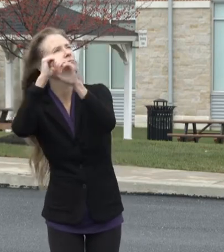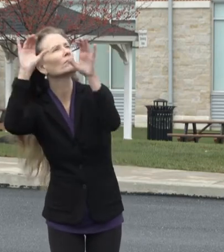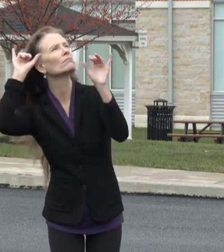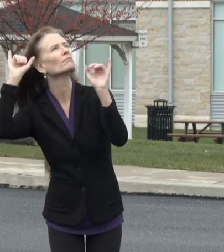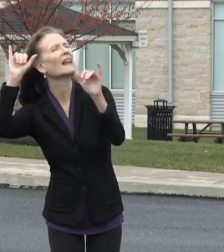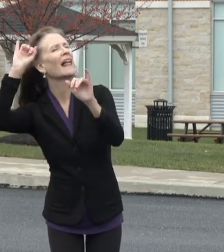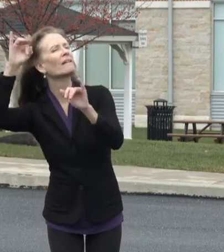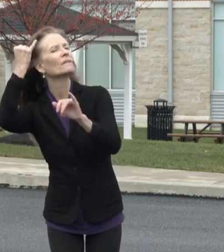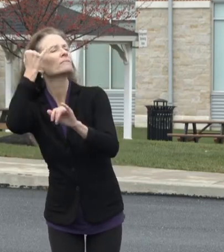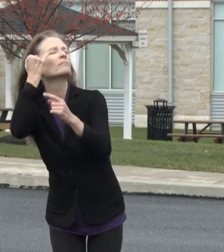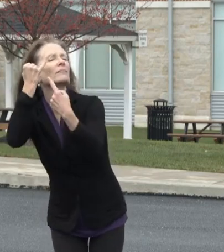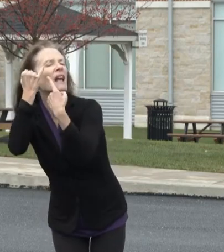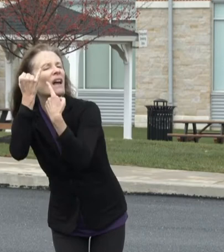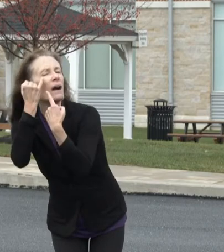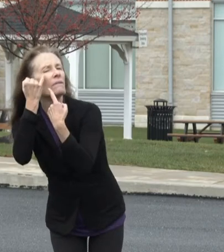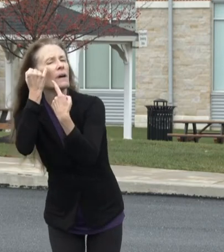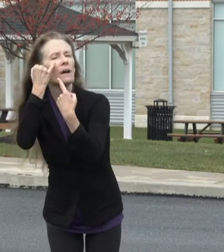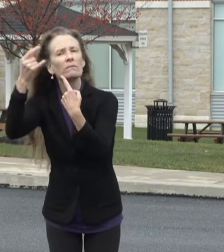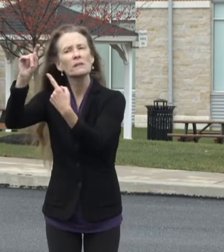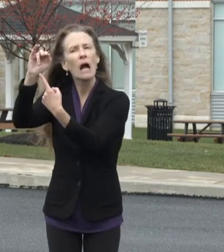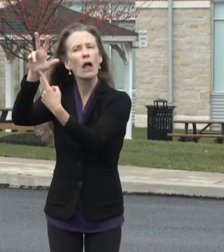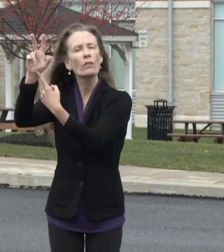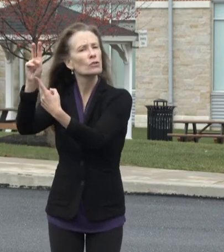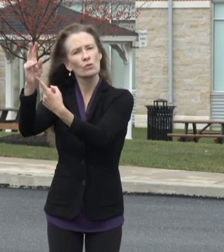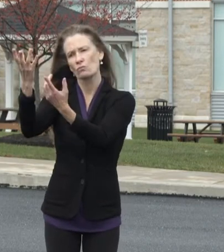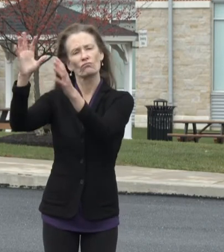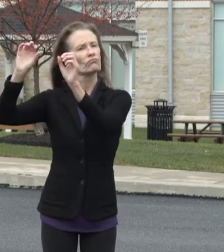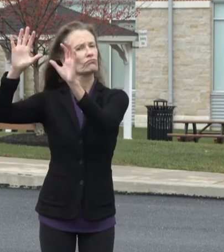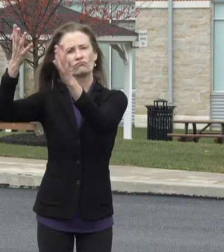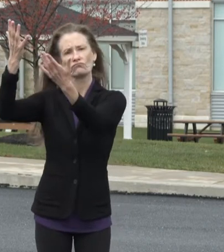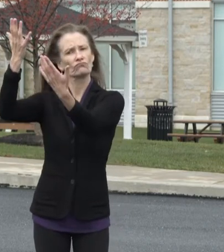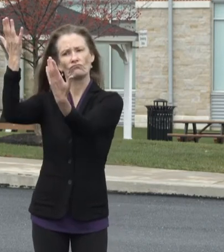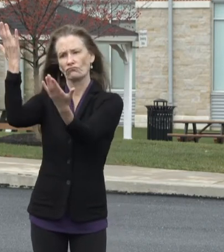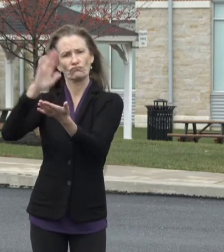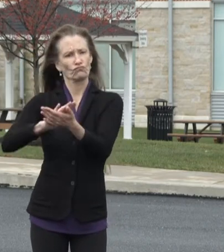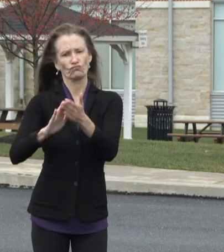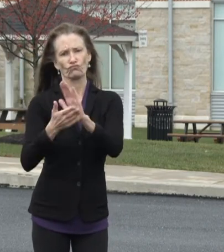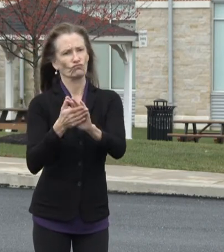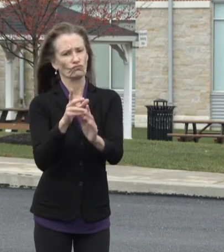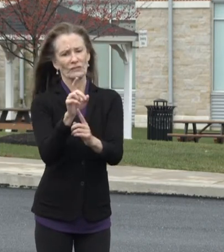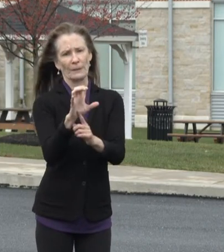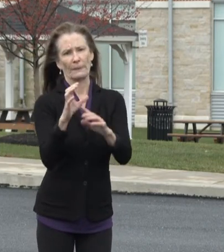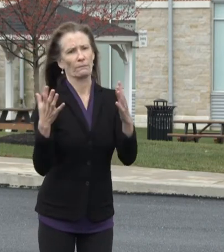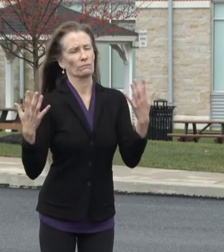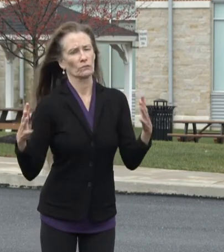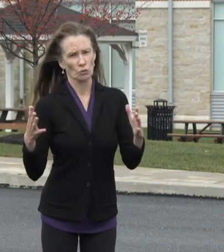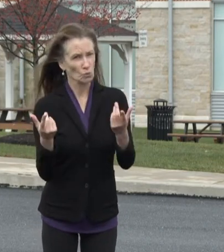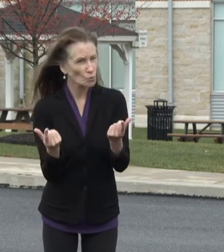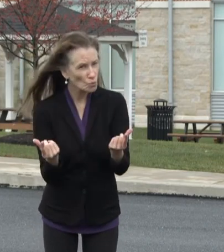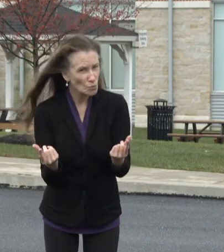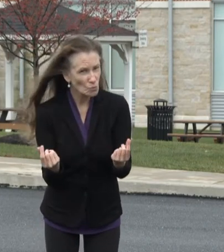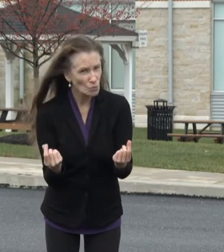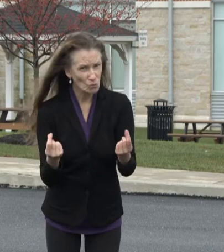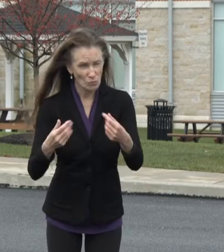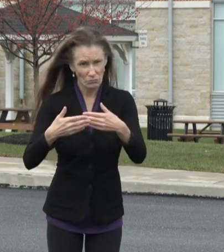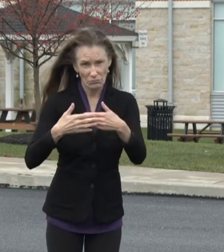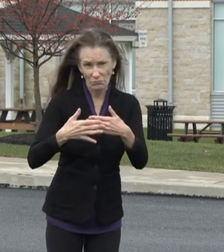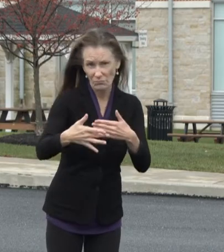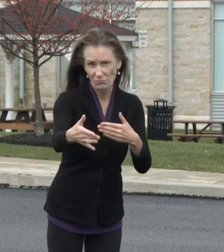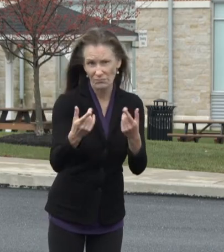if this threatens like real limitations, or if it's more of a matter of we'll